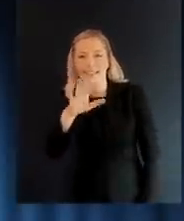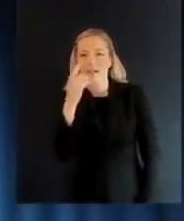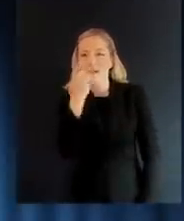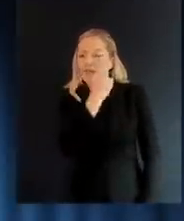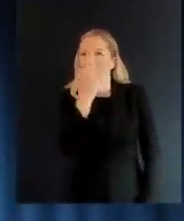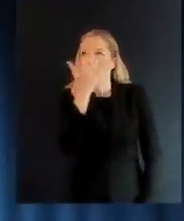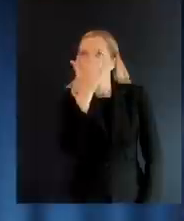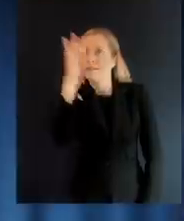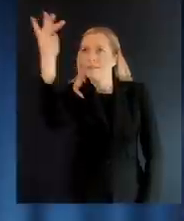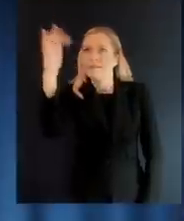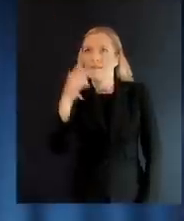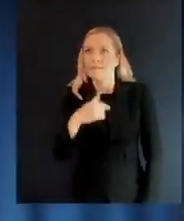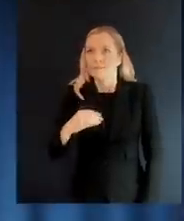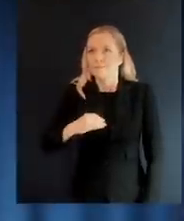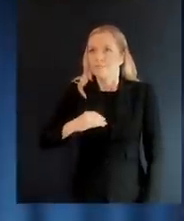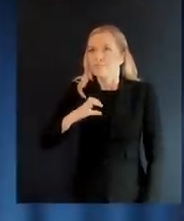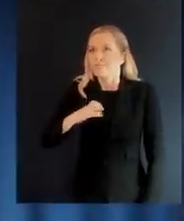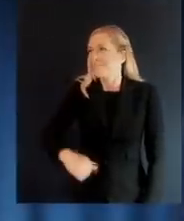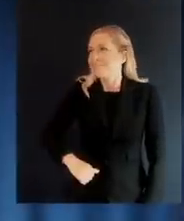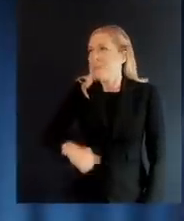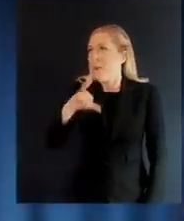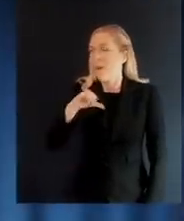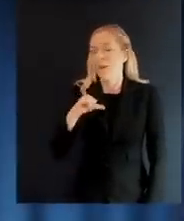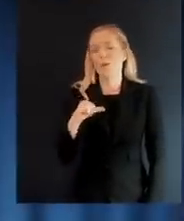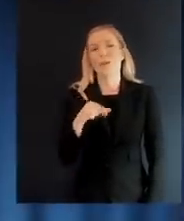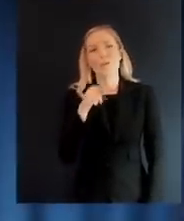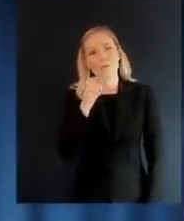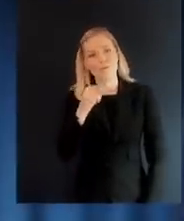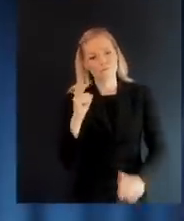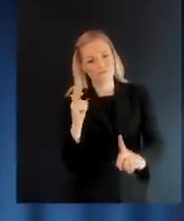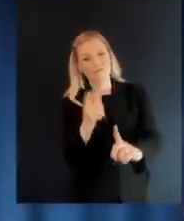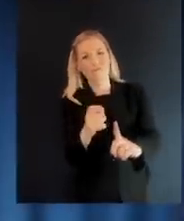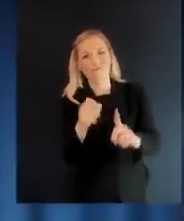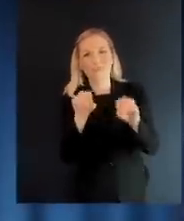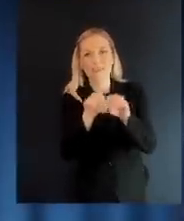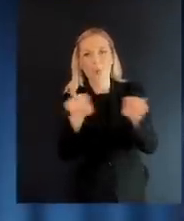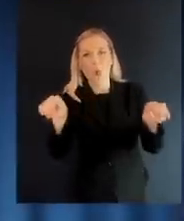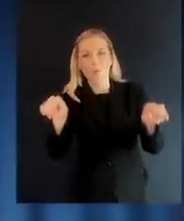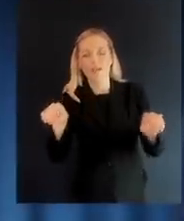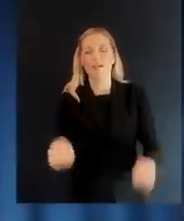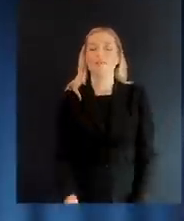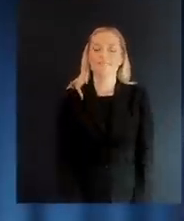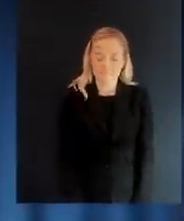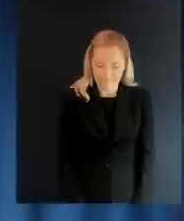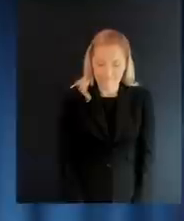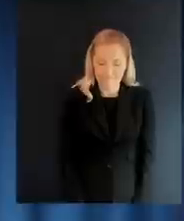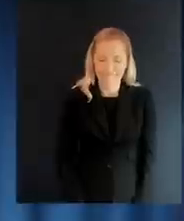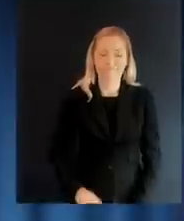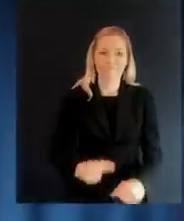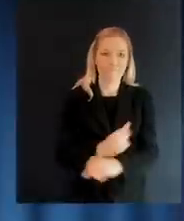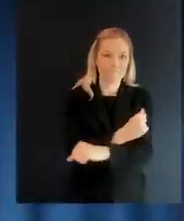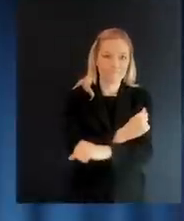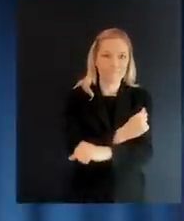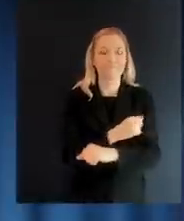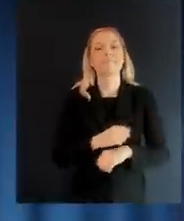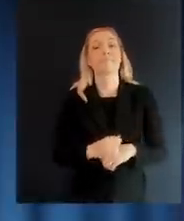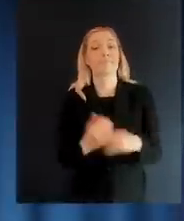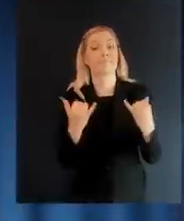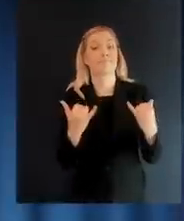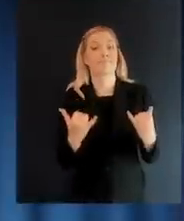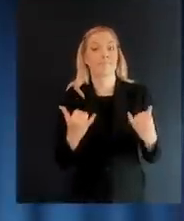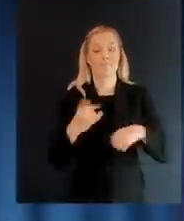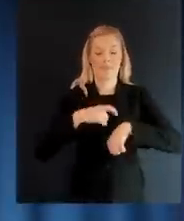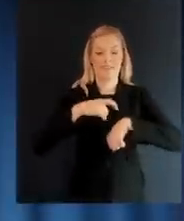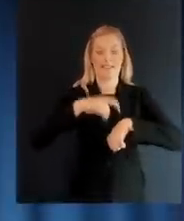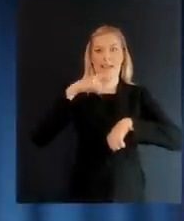diplomas. We are living through unprecedented time And my fellow Board of Trustees members